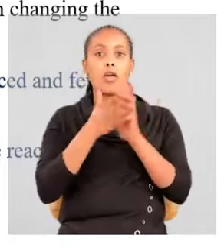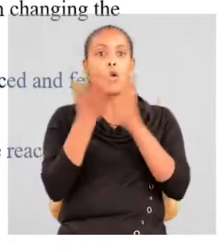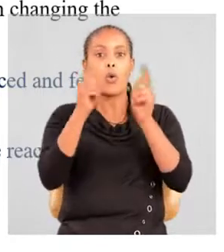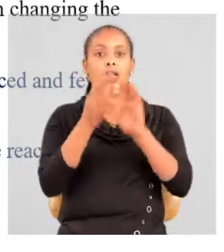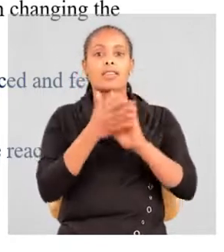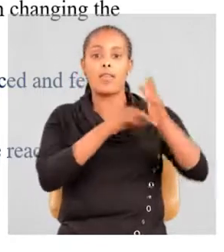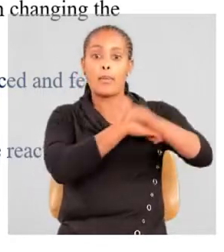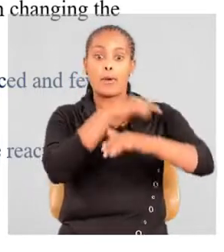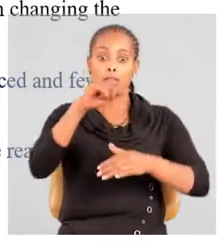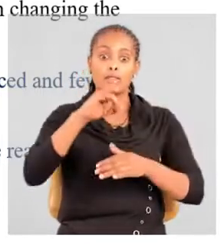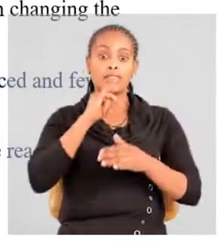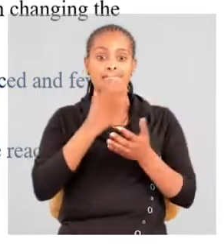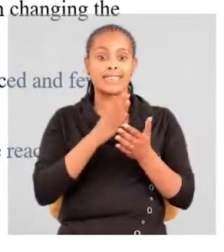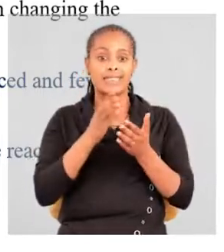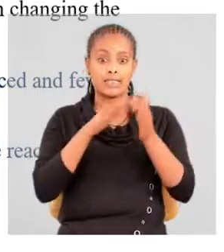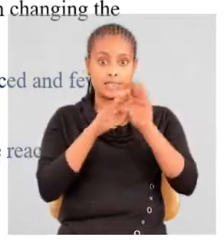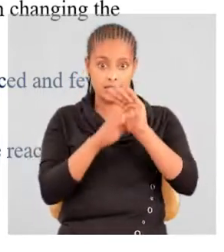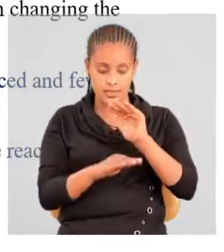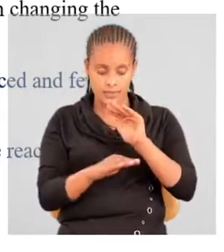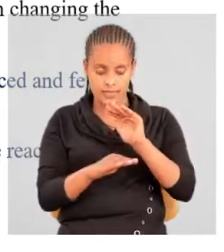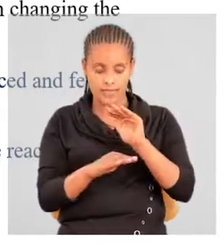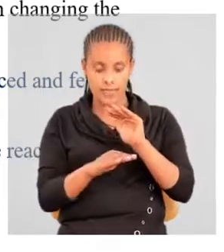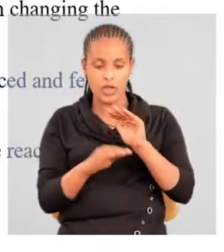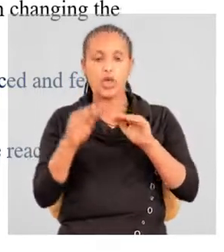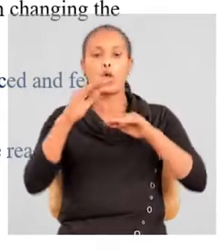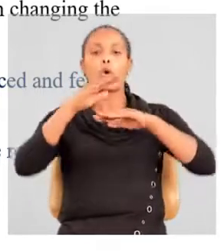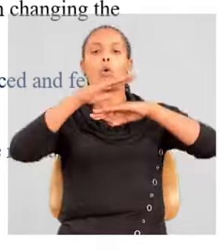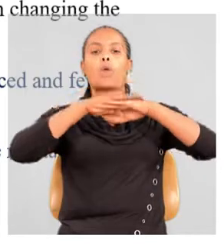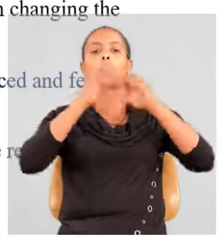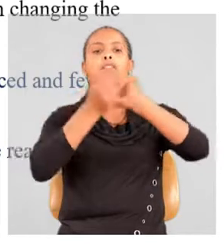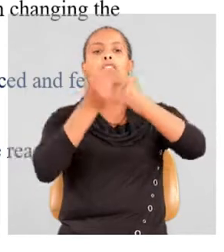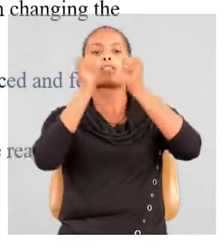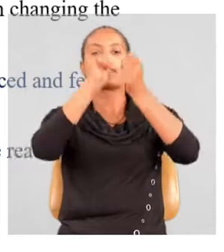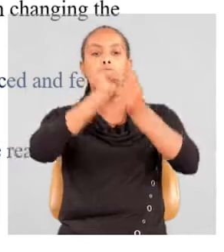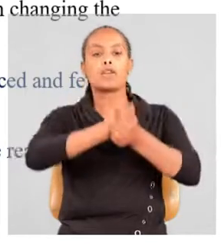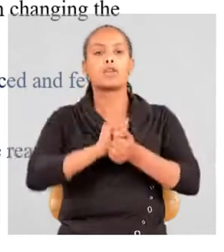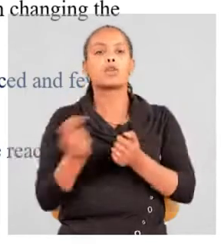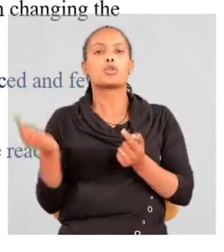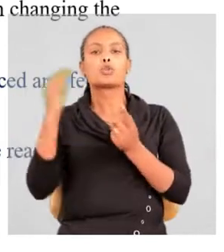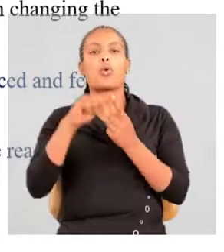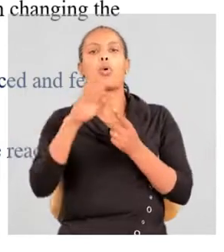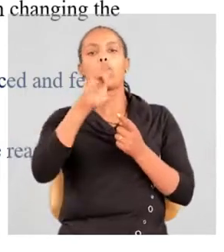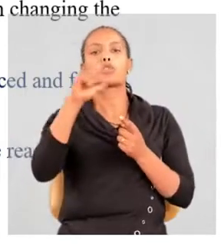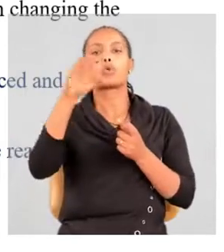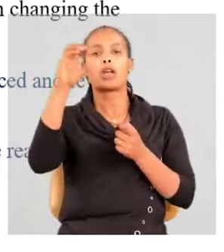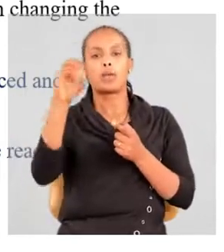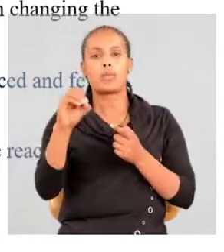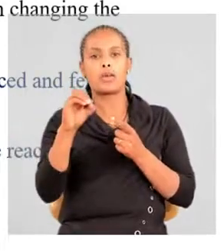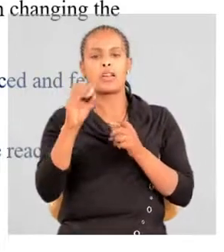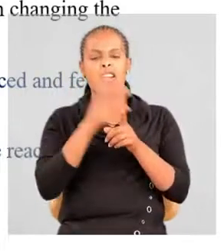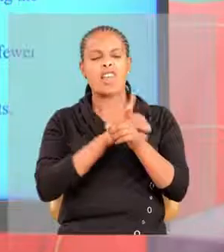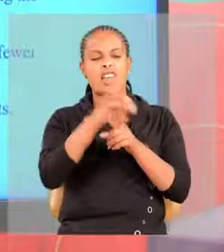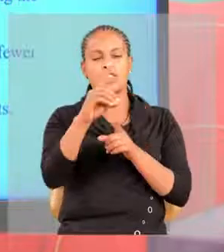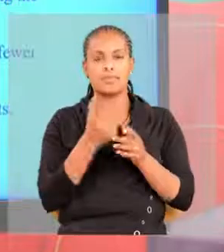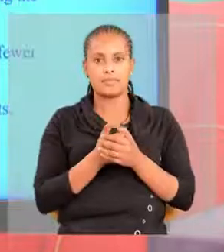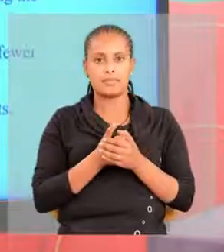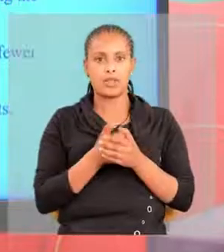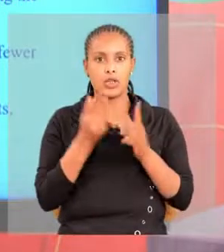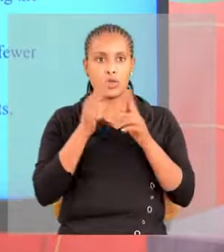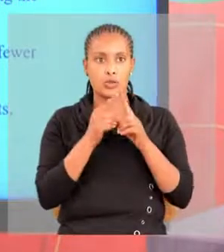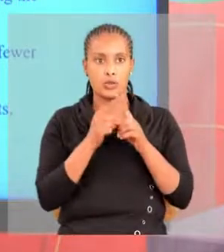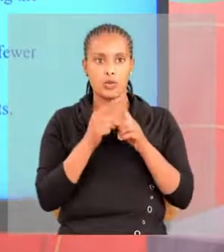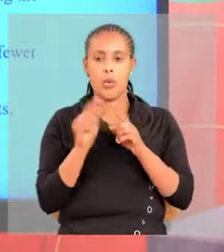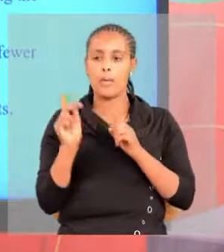when temperature decrease, equilibrium shift to exothermic direction, to